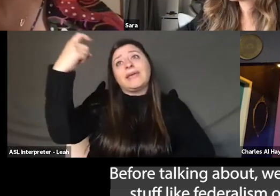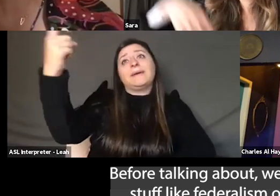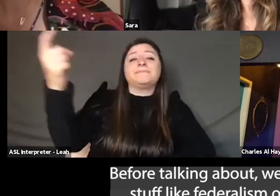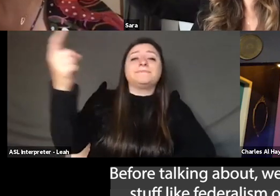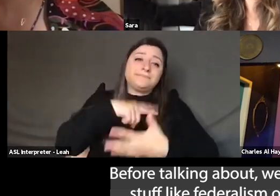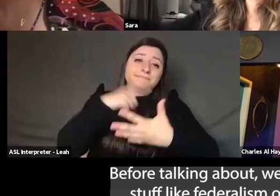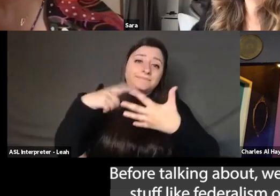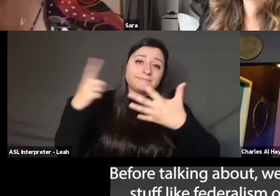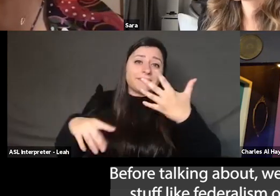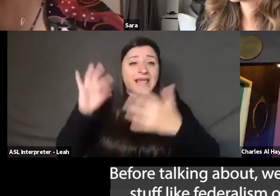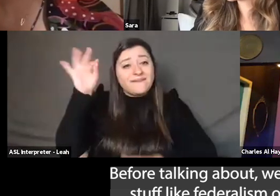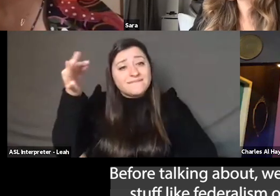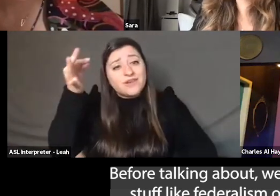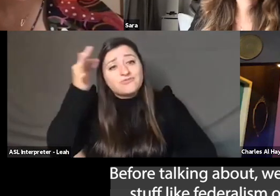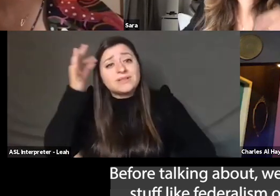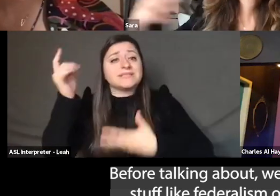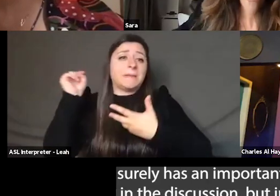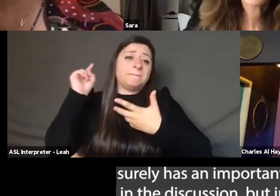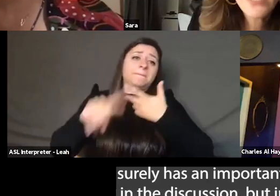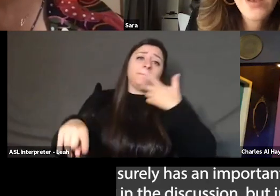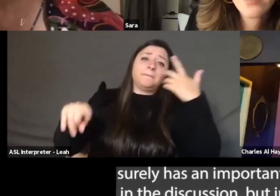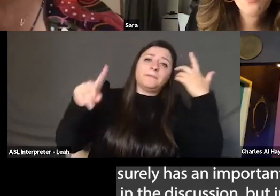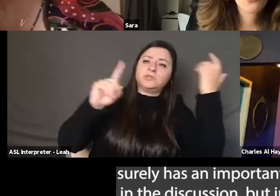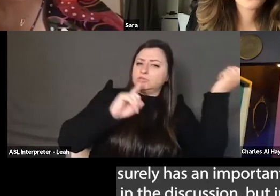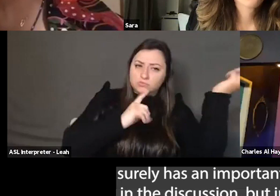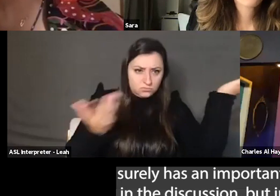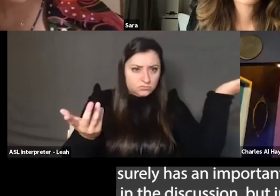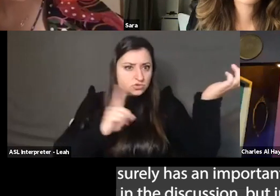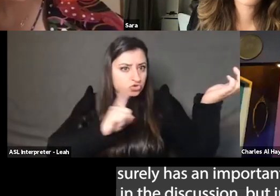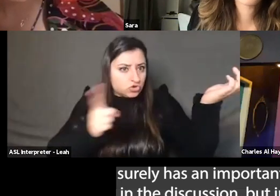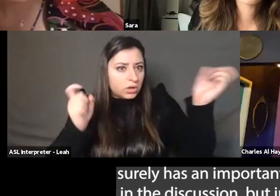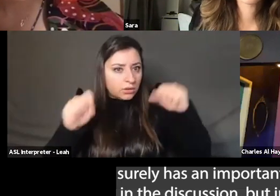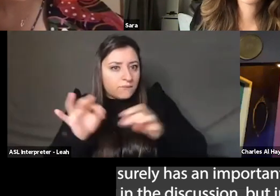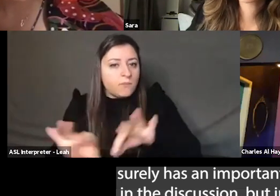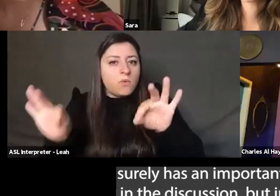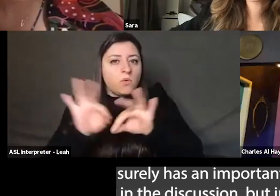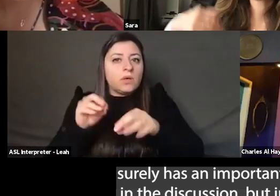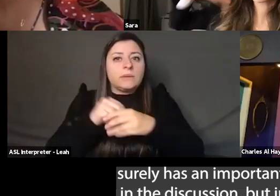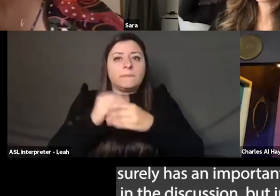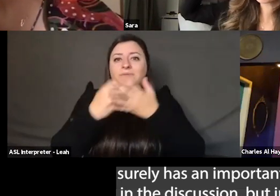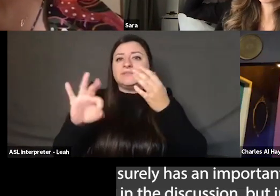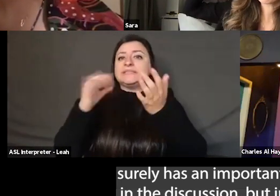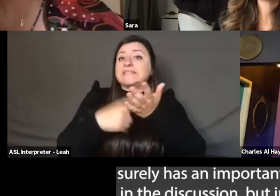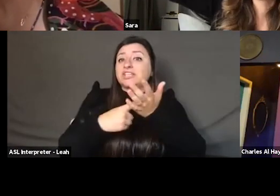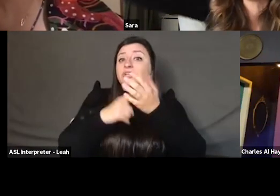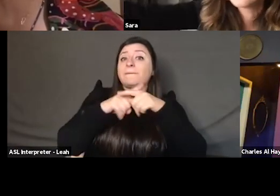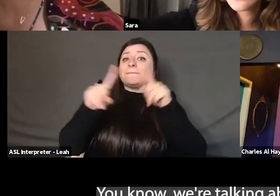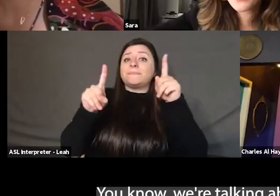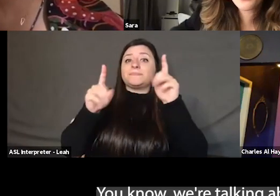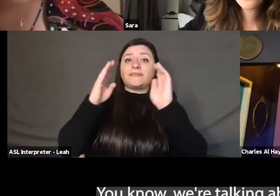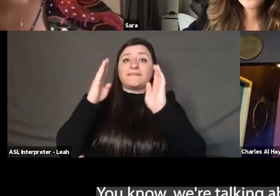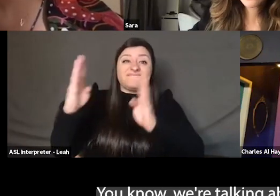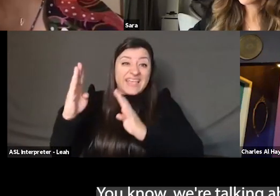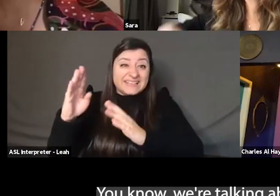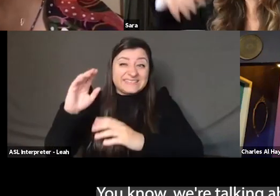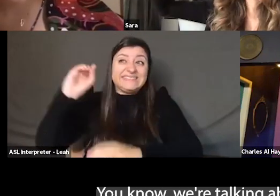like federalism or which surely has an important part in the discussion, but in like space D, you